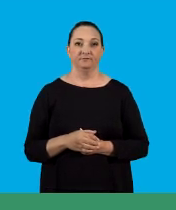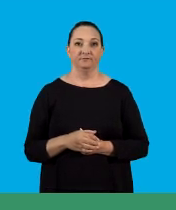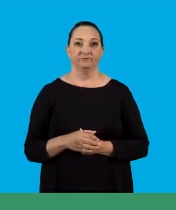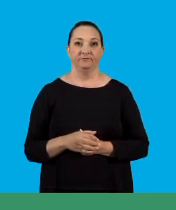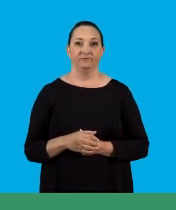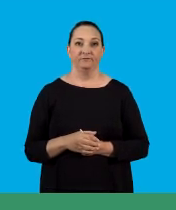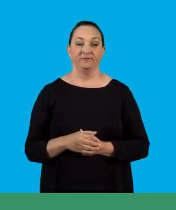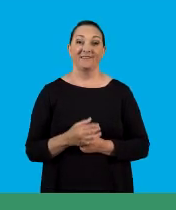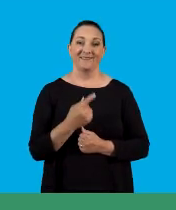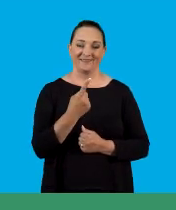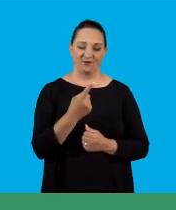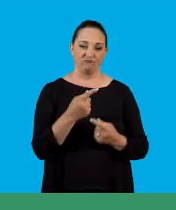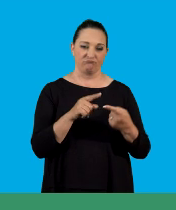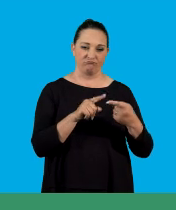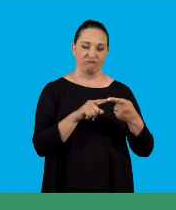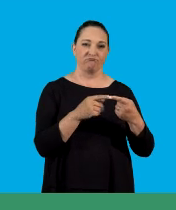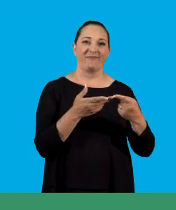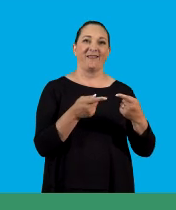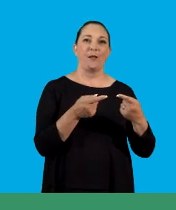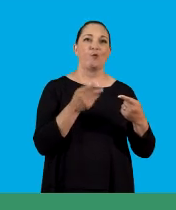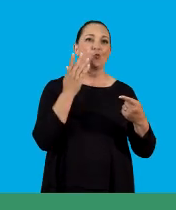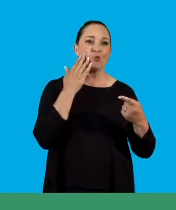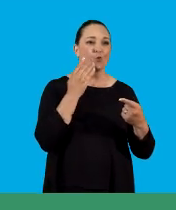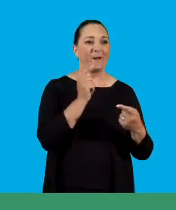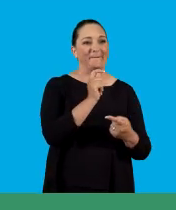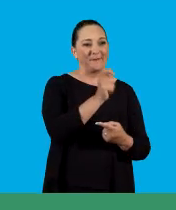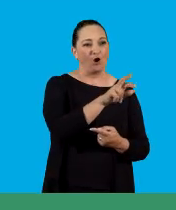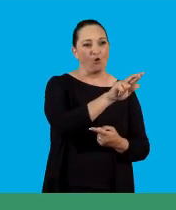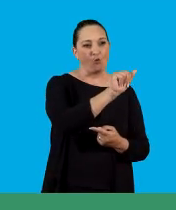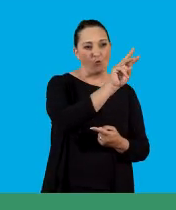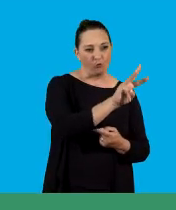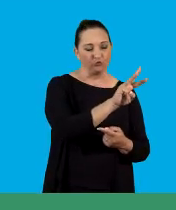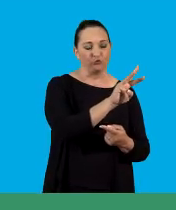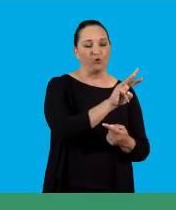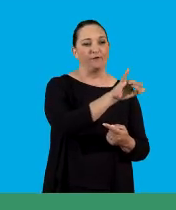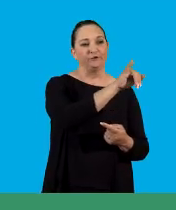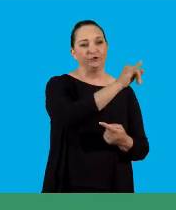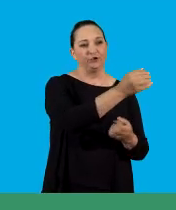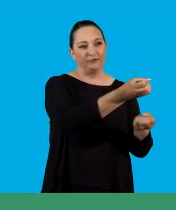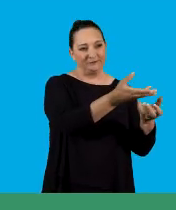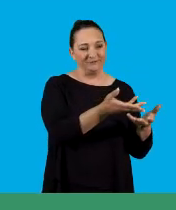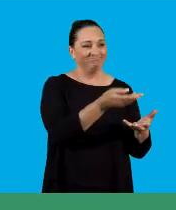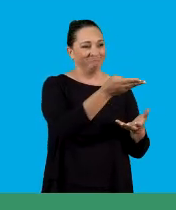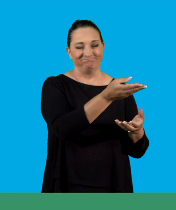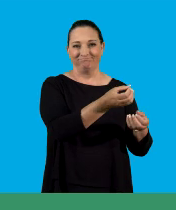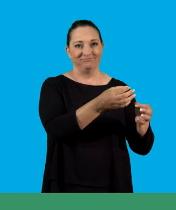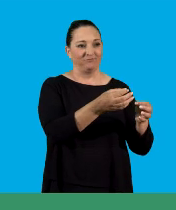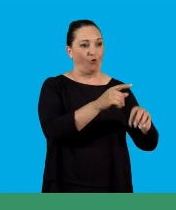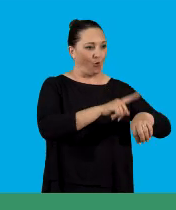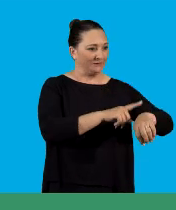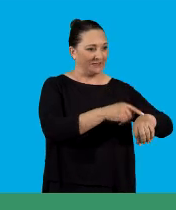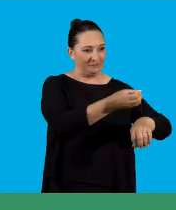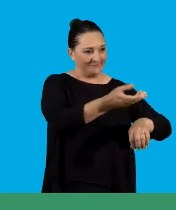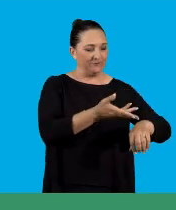The purchasing function is the one that deals with buying raw material from JJ suppliers who did not